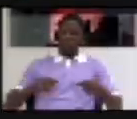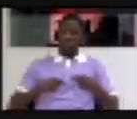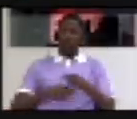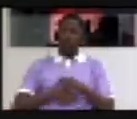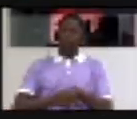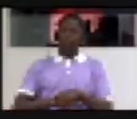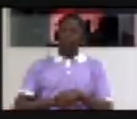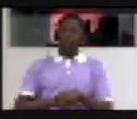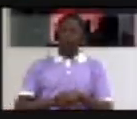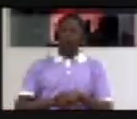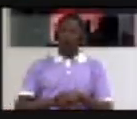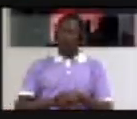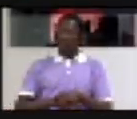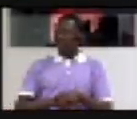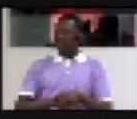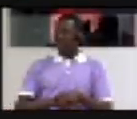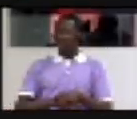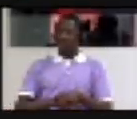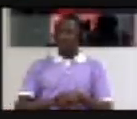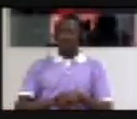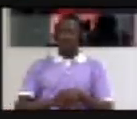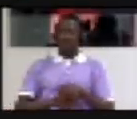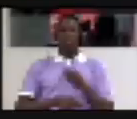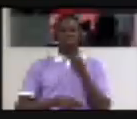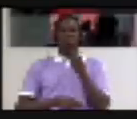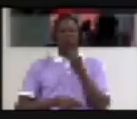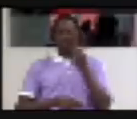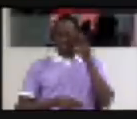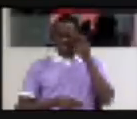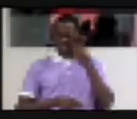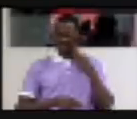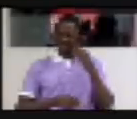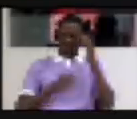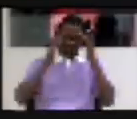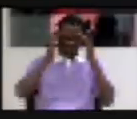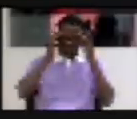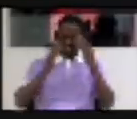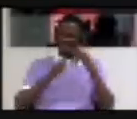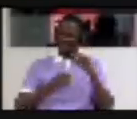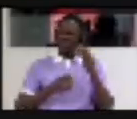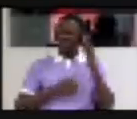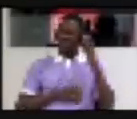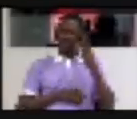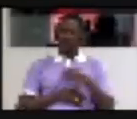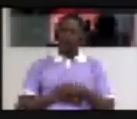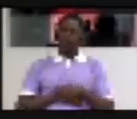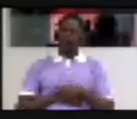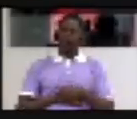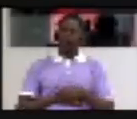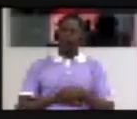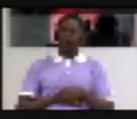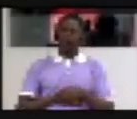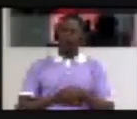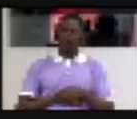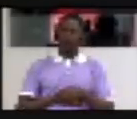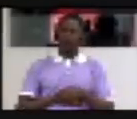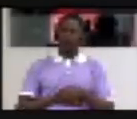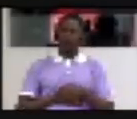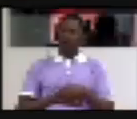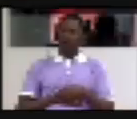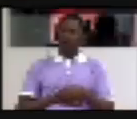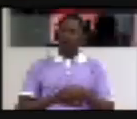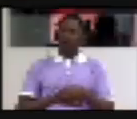Sorry, I think we have some technical hitches. Ovivan, can you just take care of the echo?